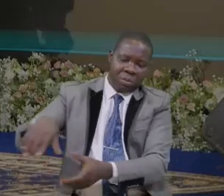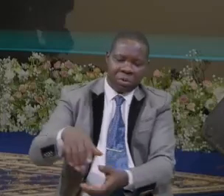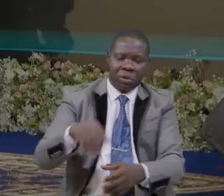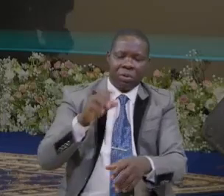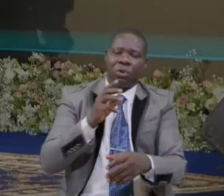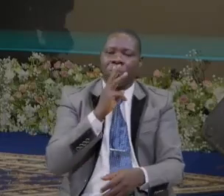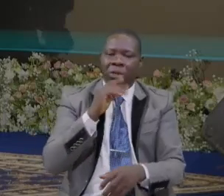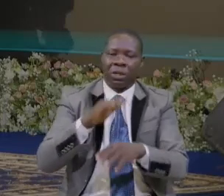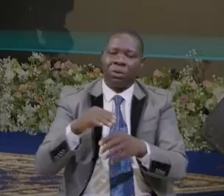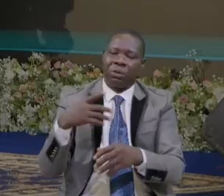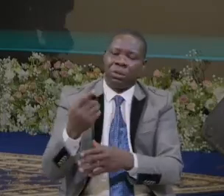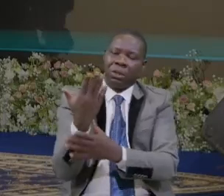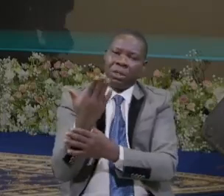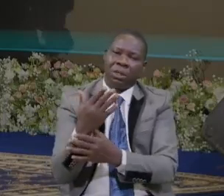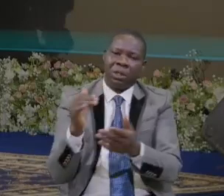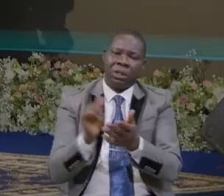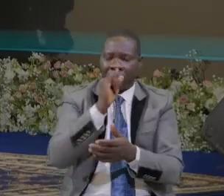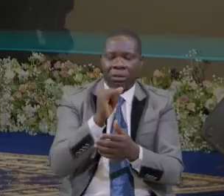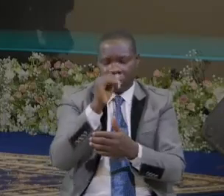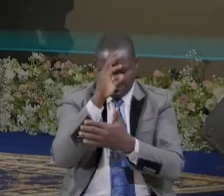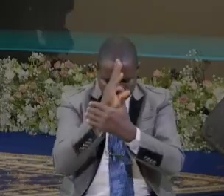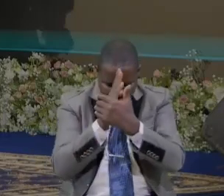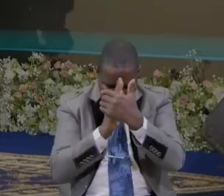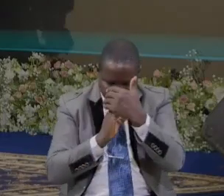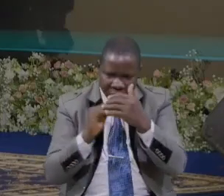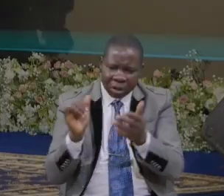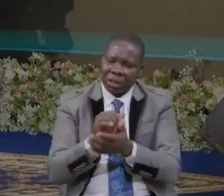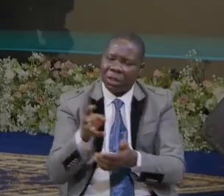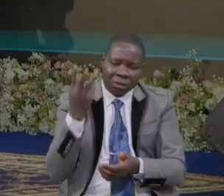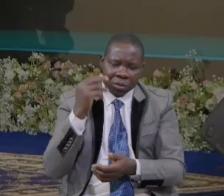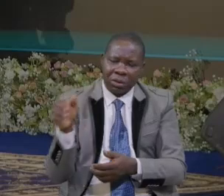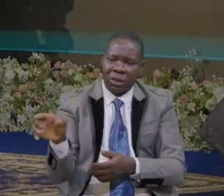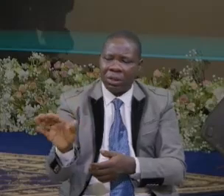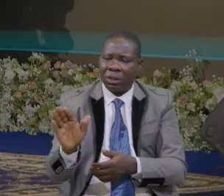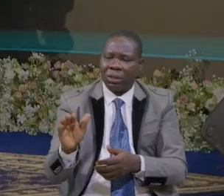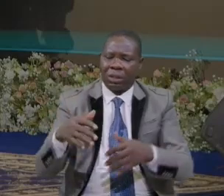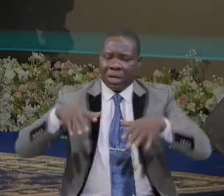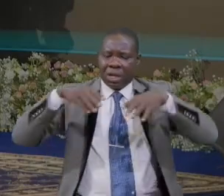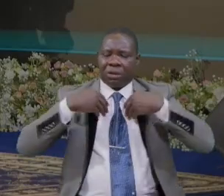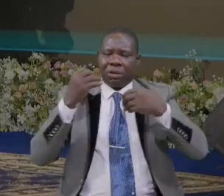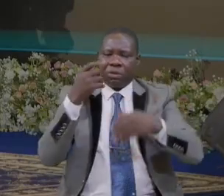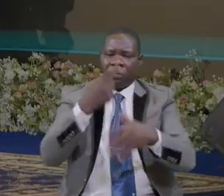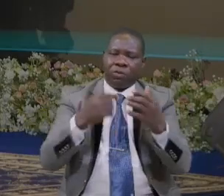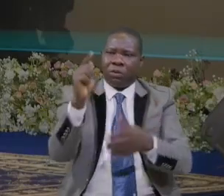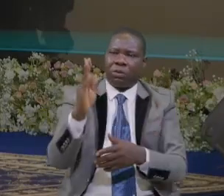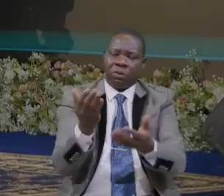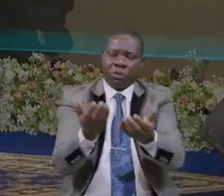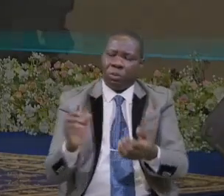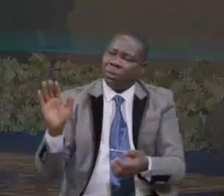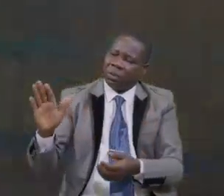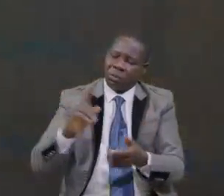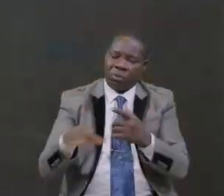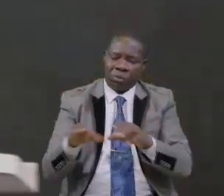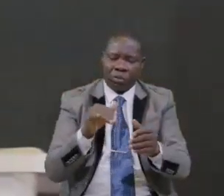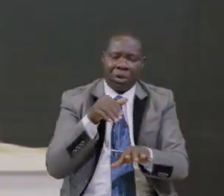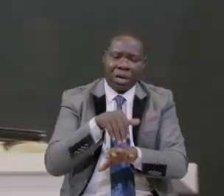his humility. That was his acceptance of what God wanted him to do at that time. As we go